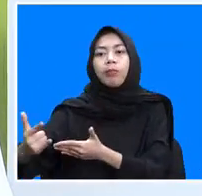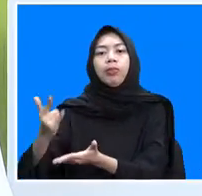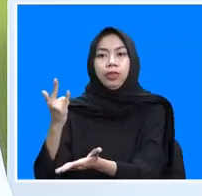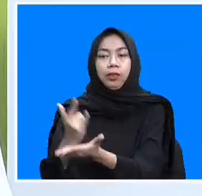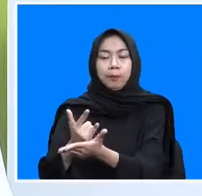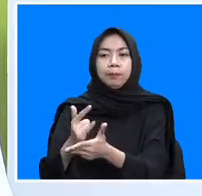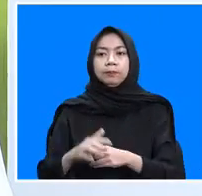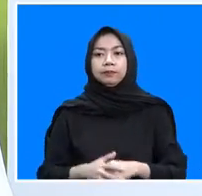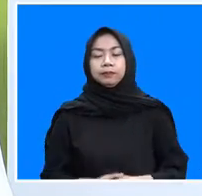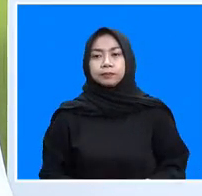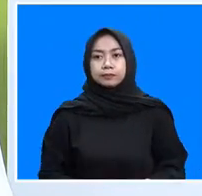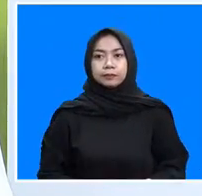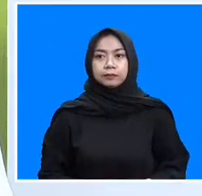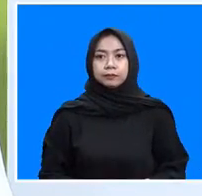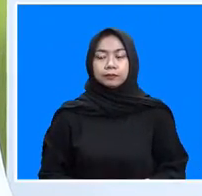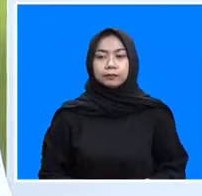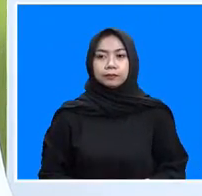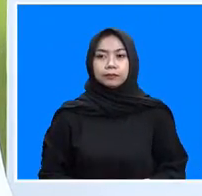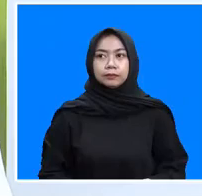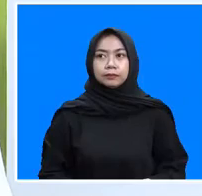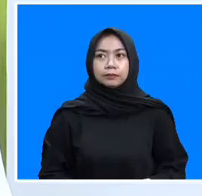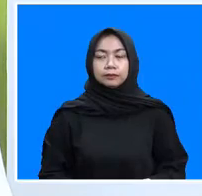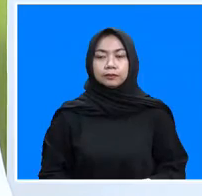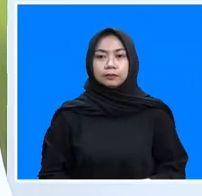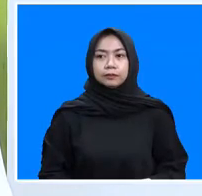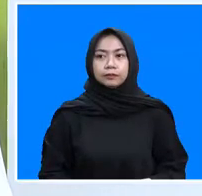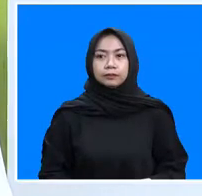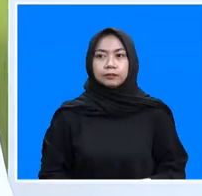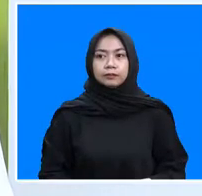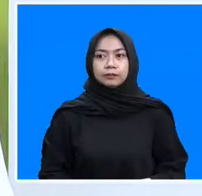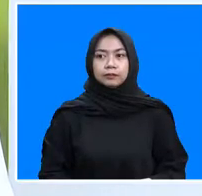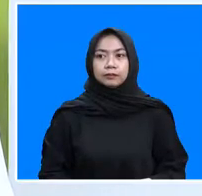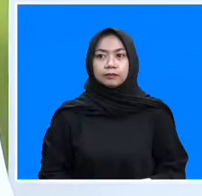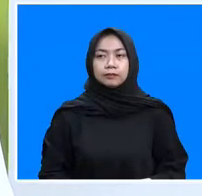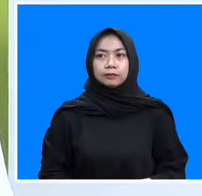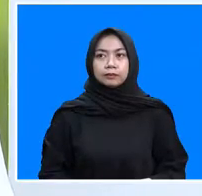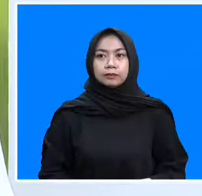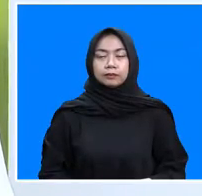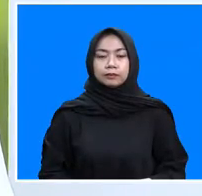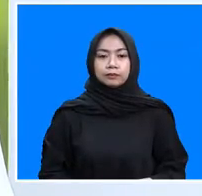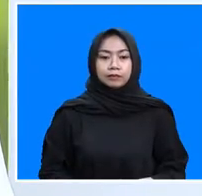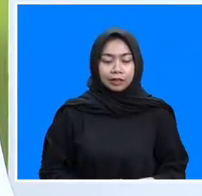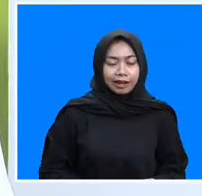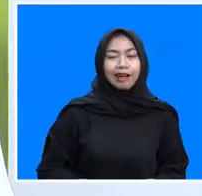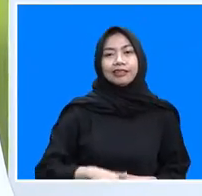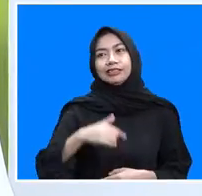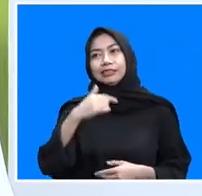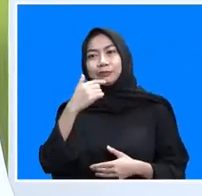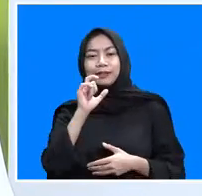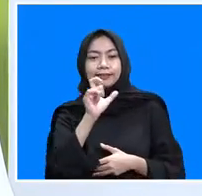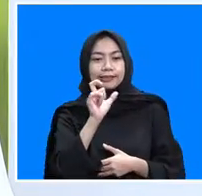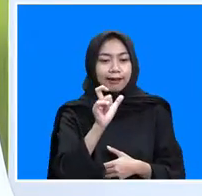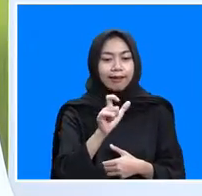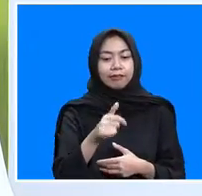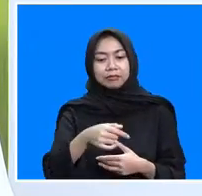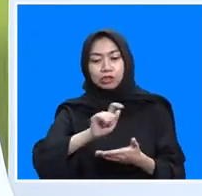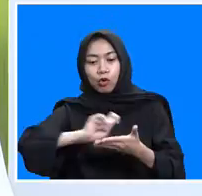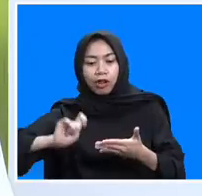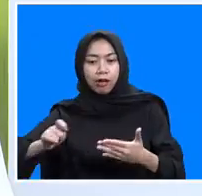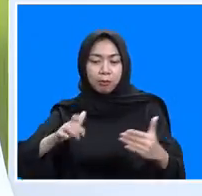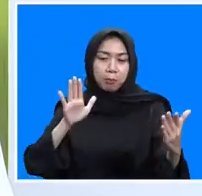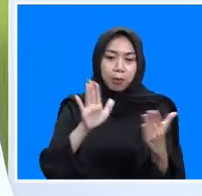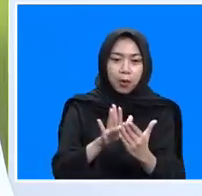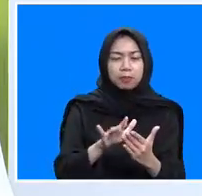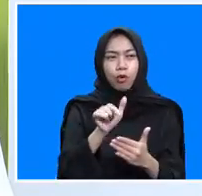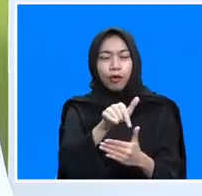into ways to I guess to address the issues around trying to accelerate that face-to-face learning.